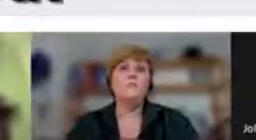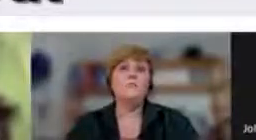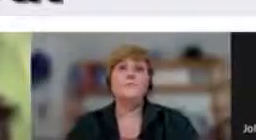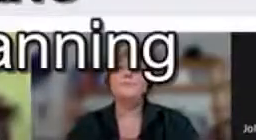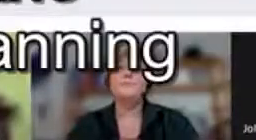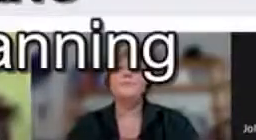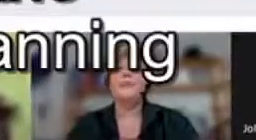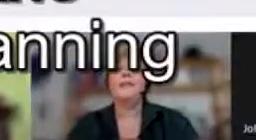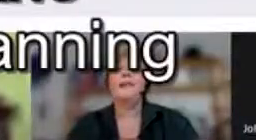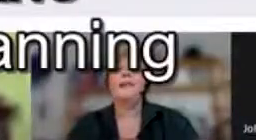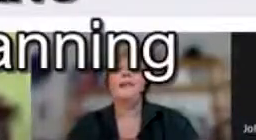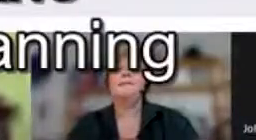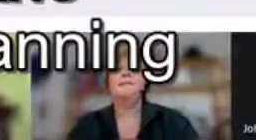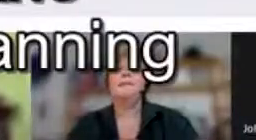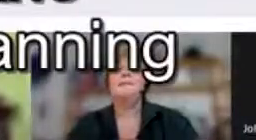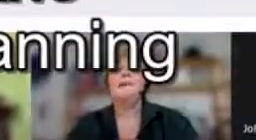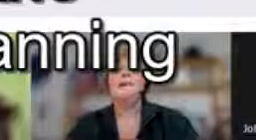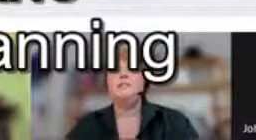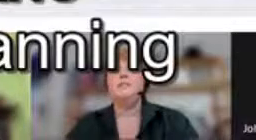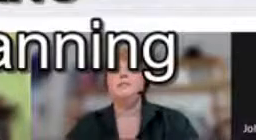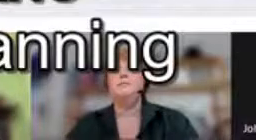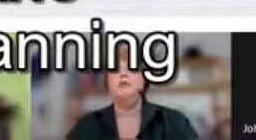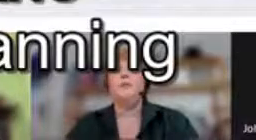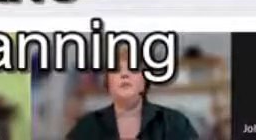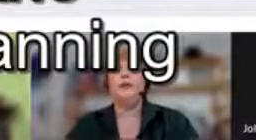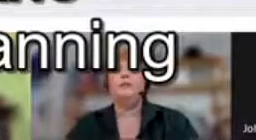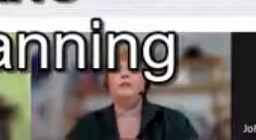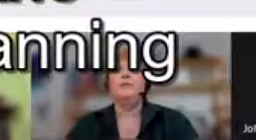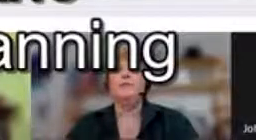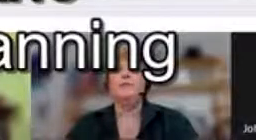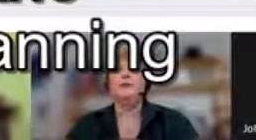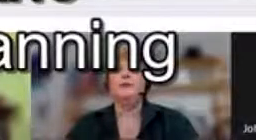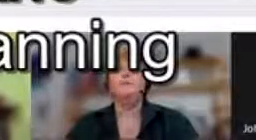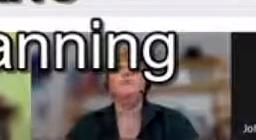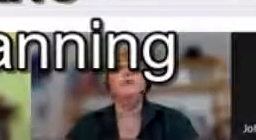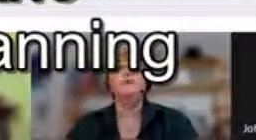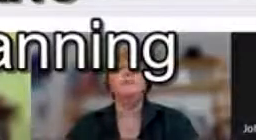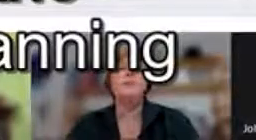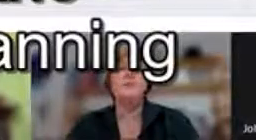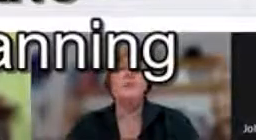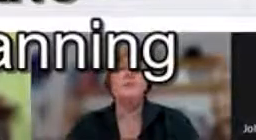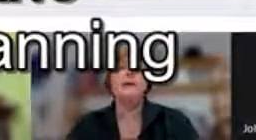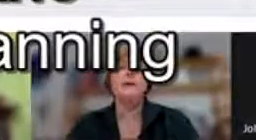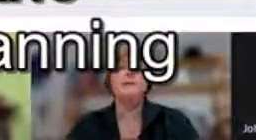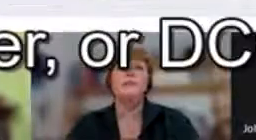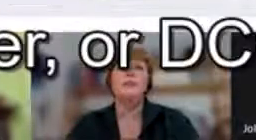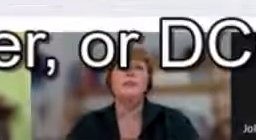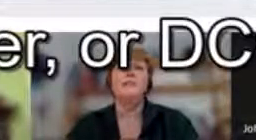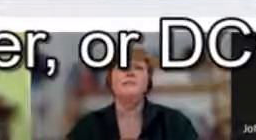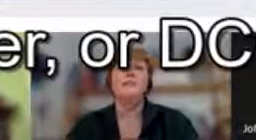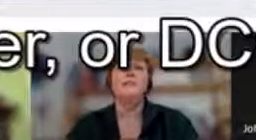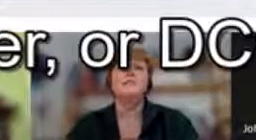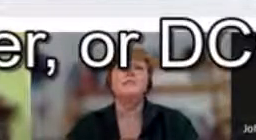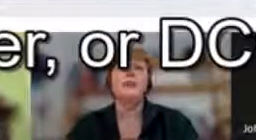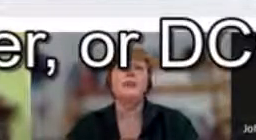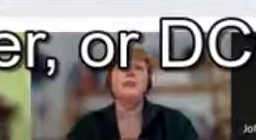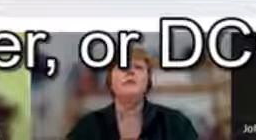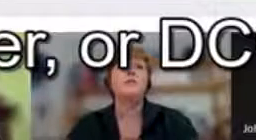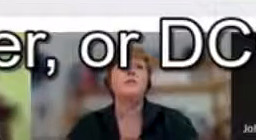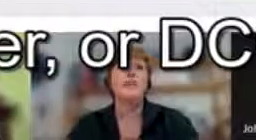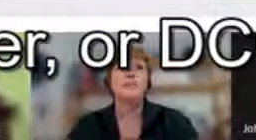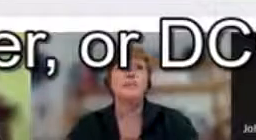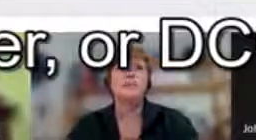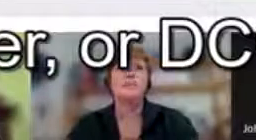on. To get permission to build and operate the new crossing, we must follow a specific planning process and seek a